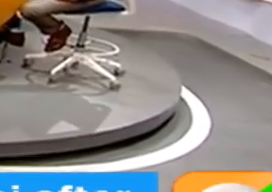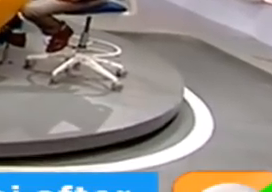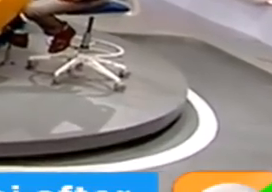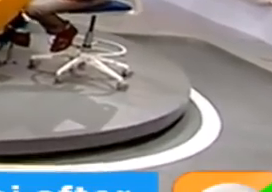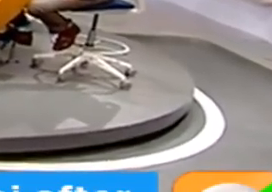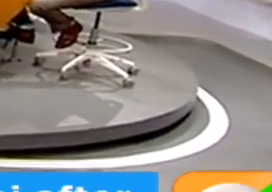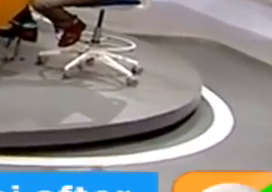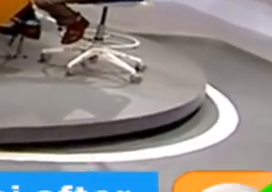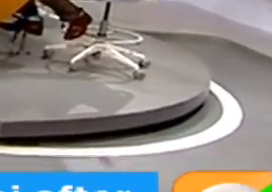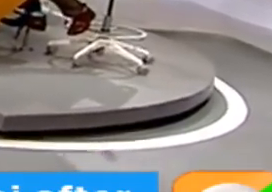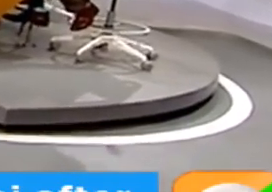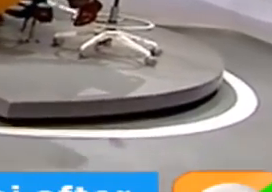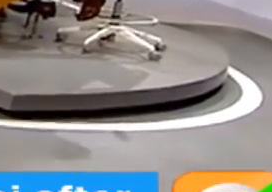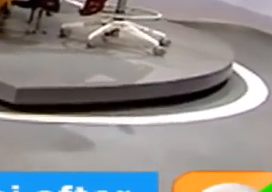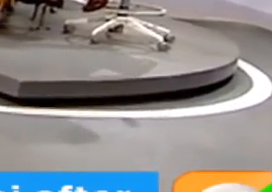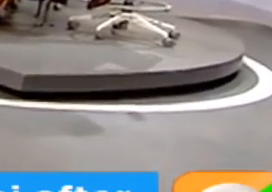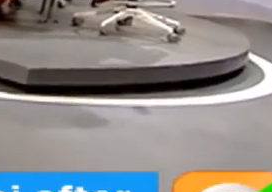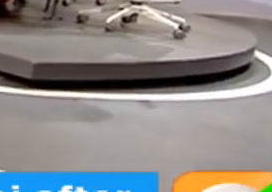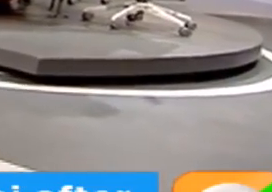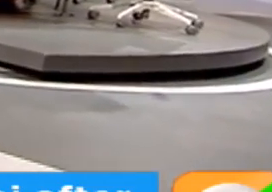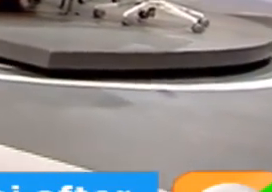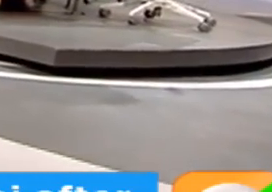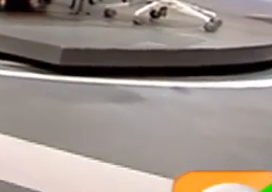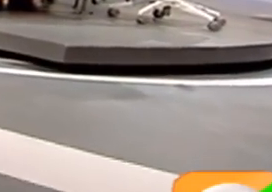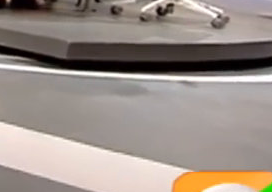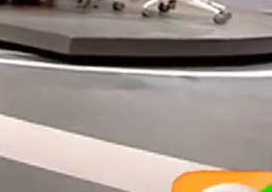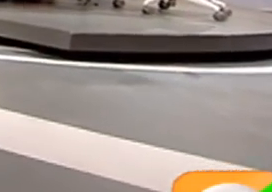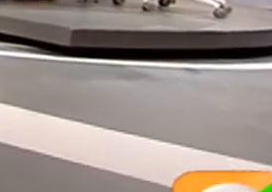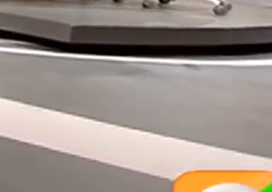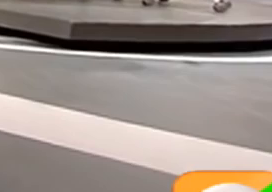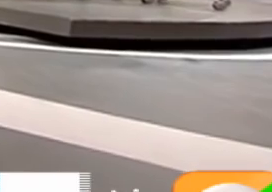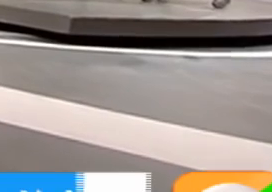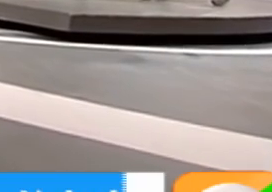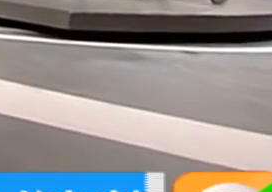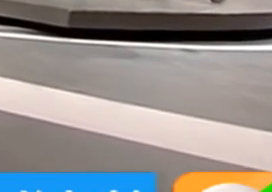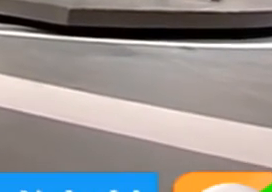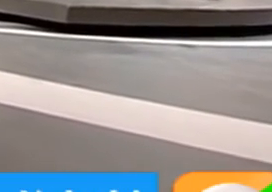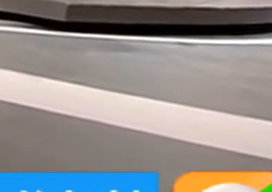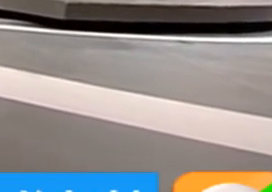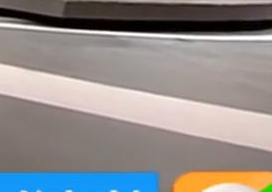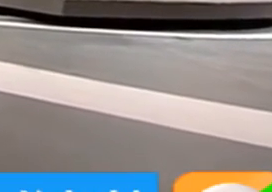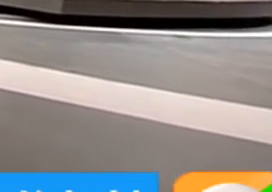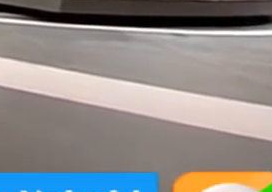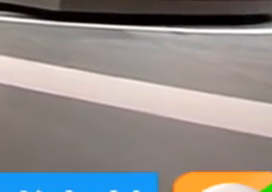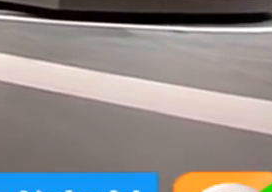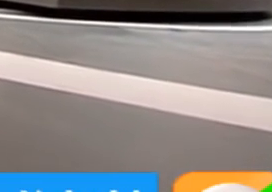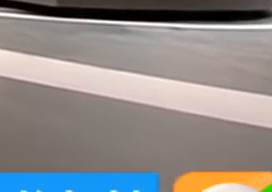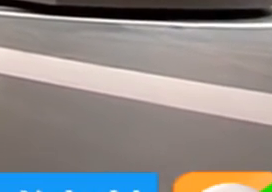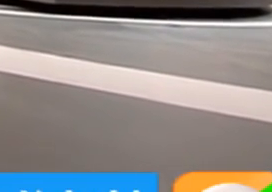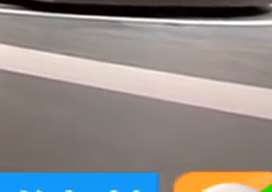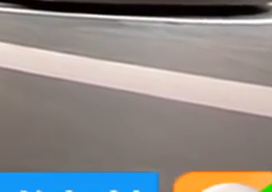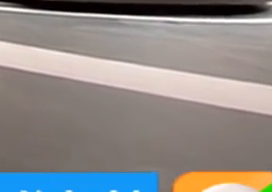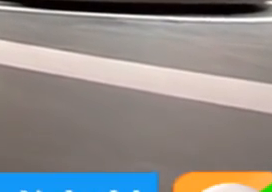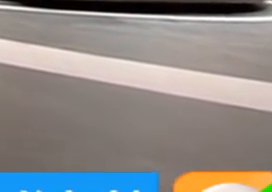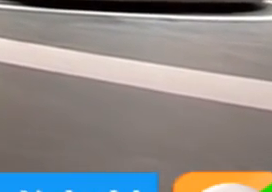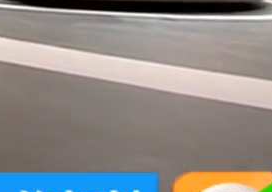the timing, yes, and if you think about the options for Sonko, what are the chances that, I mean, they have always wanted to turn Nairobi into this